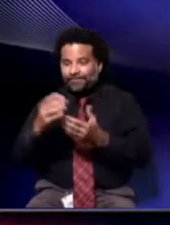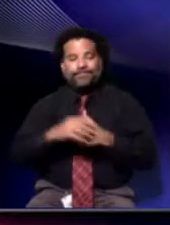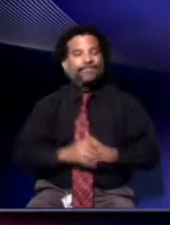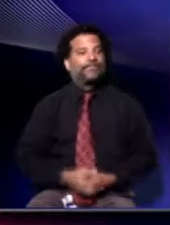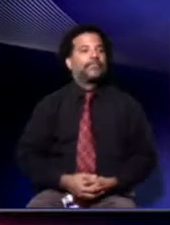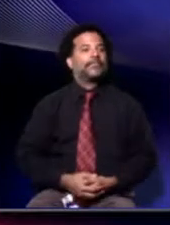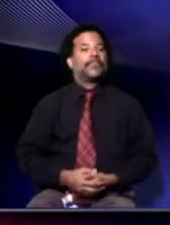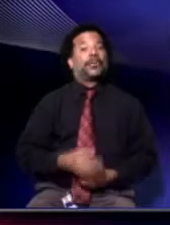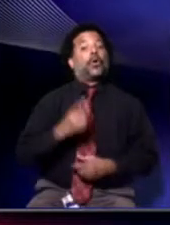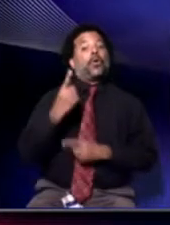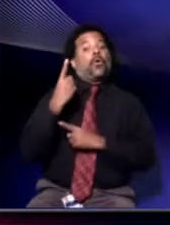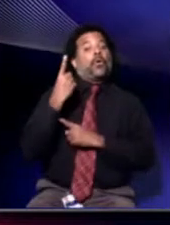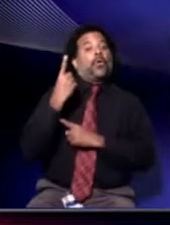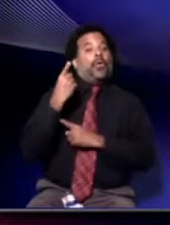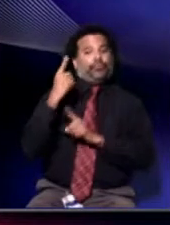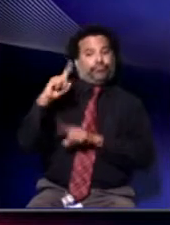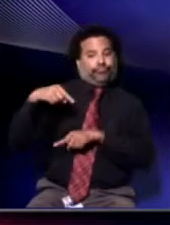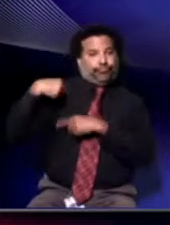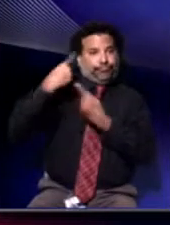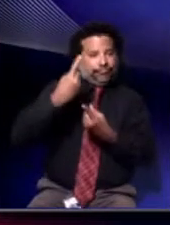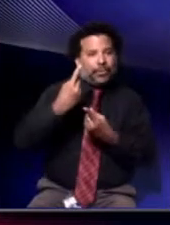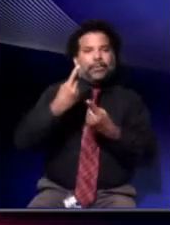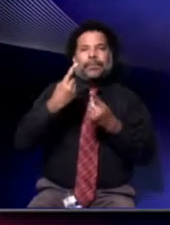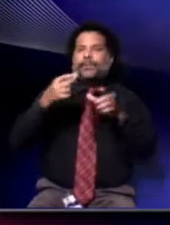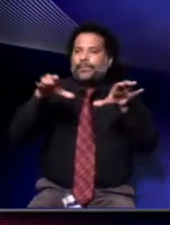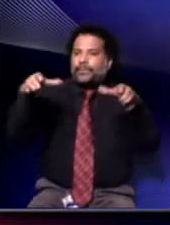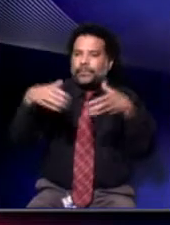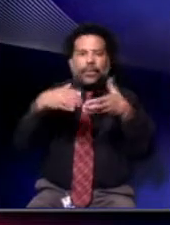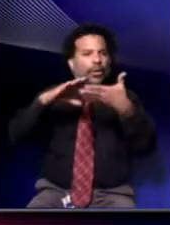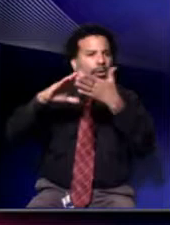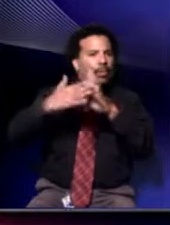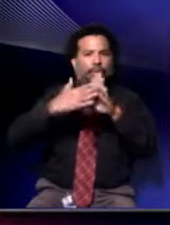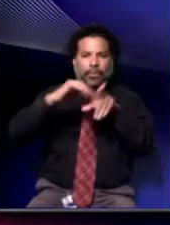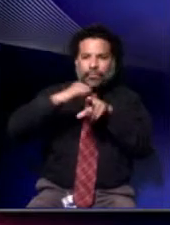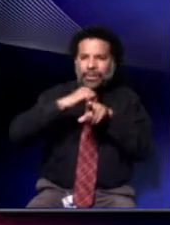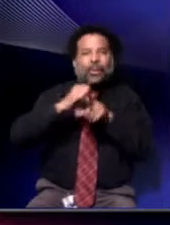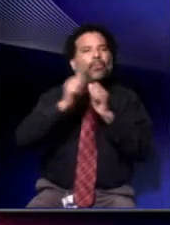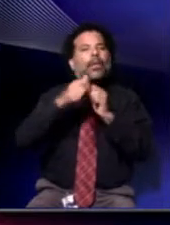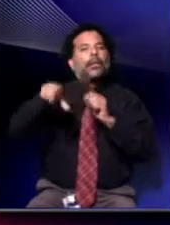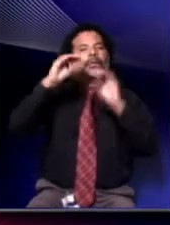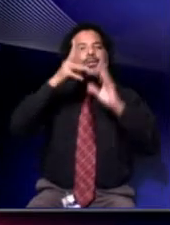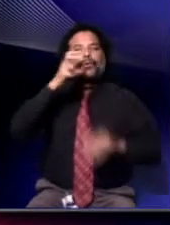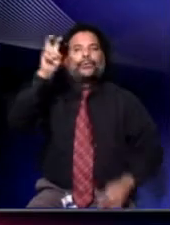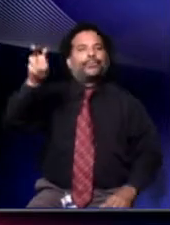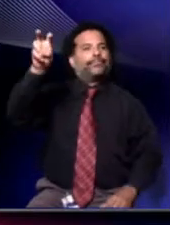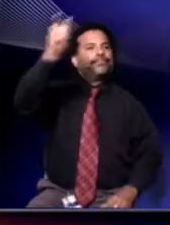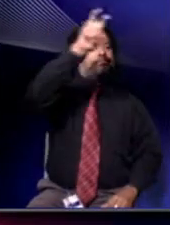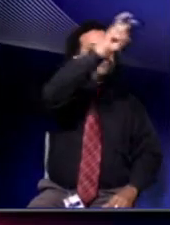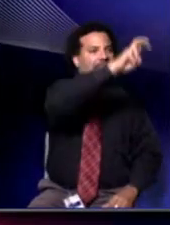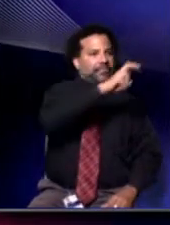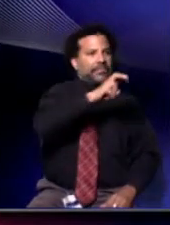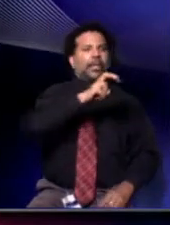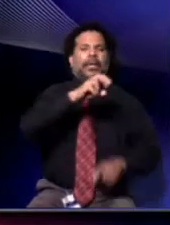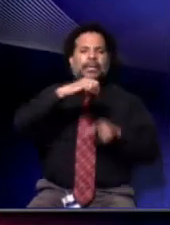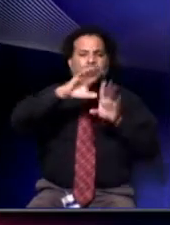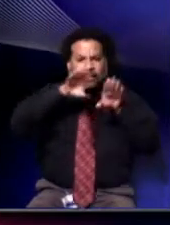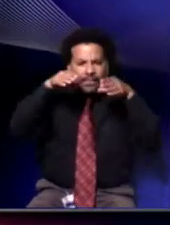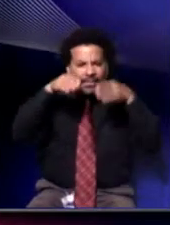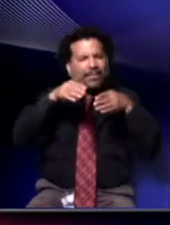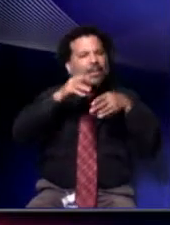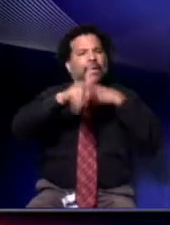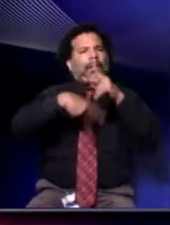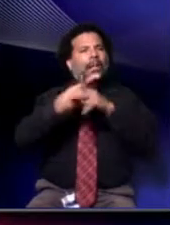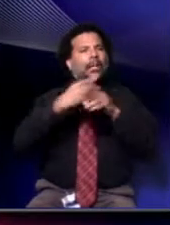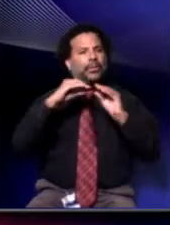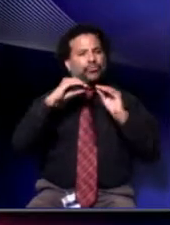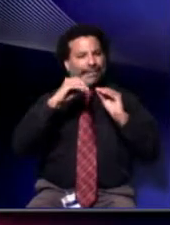throughout last year, we put together a community of practice with our itinerant teachers to really focus on what kind of training they would need and